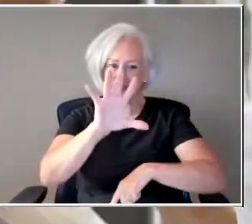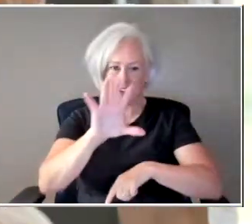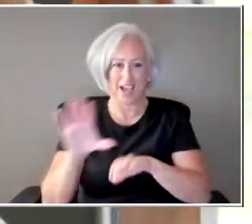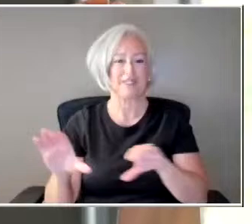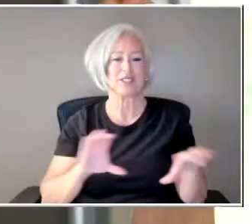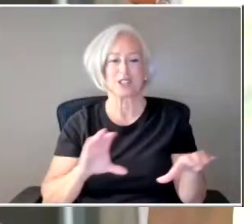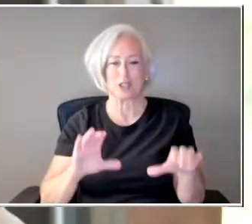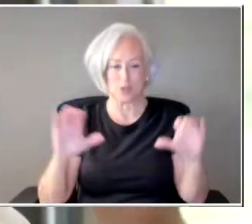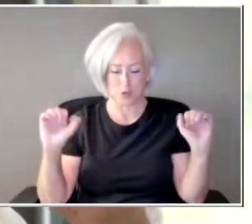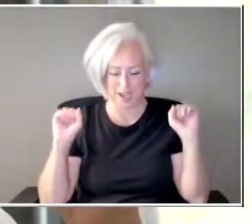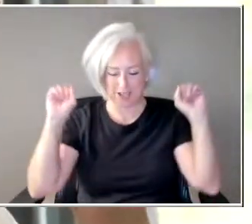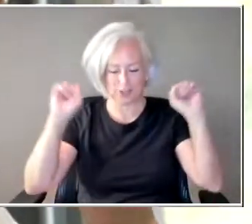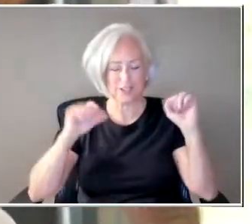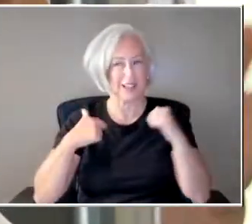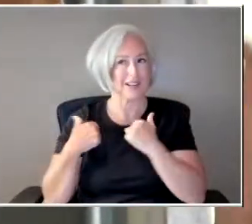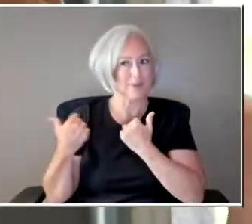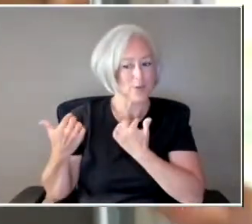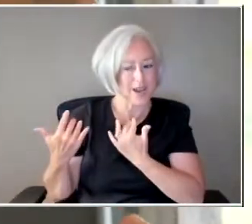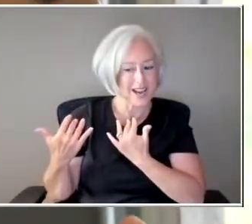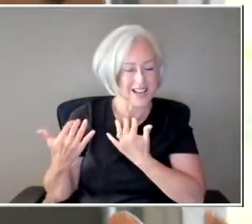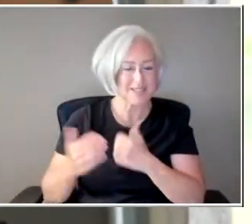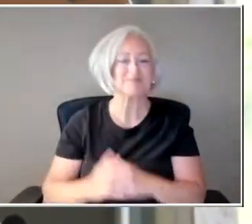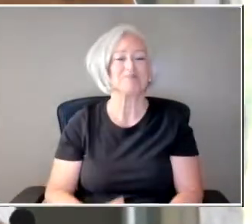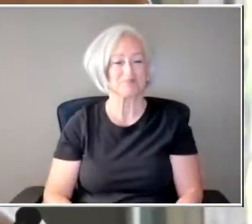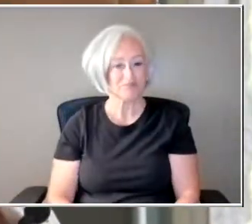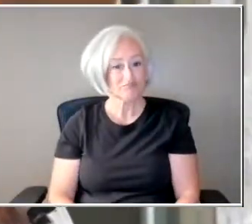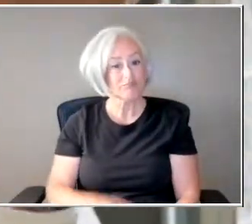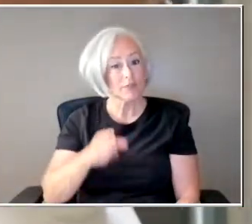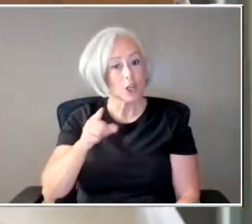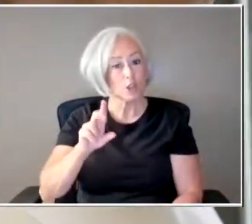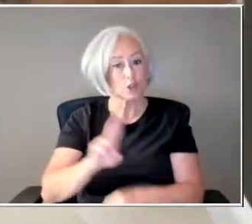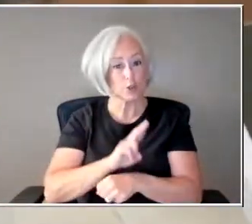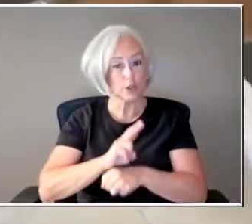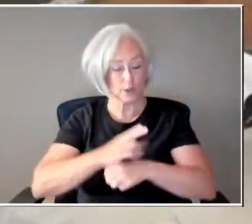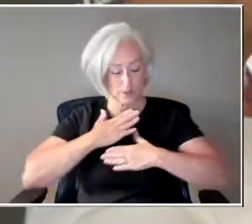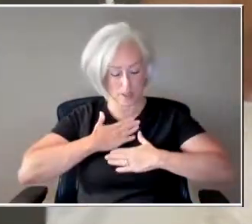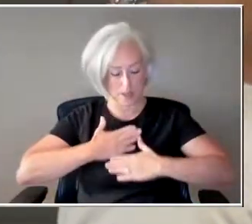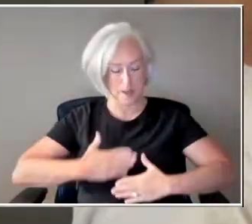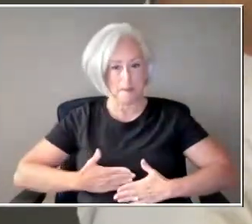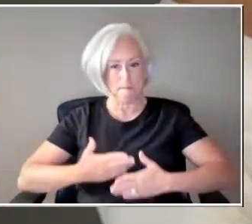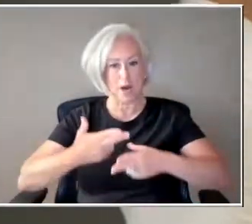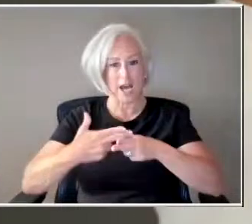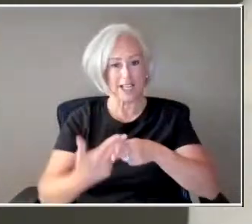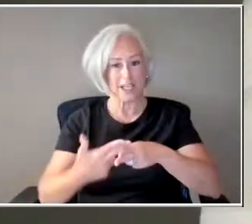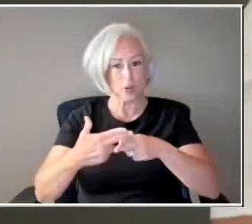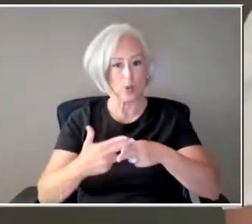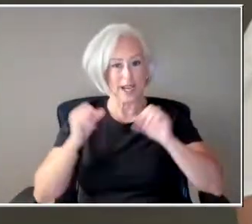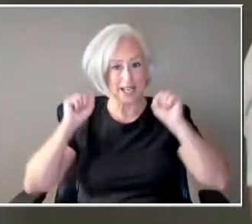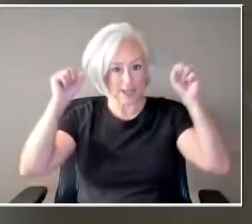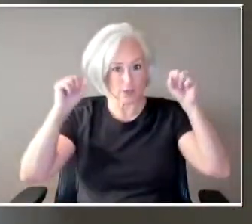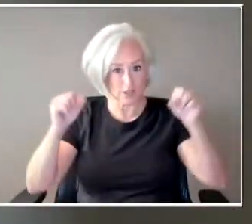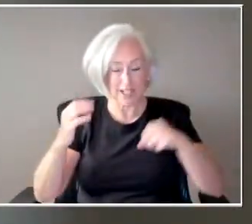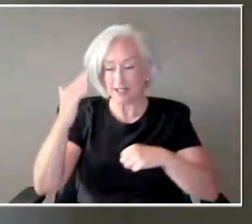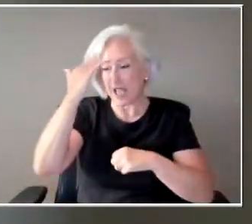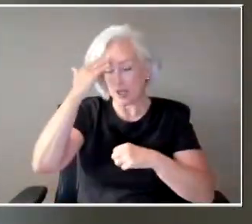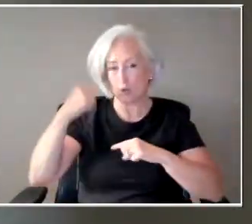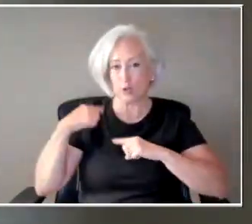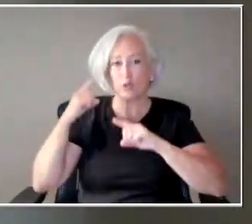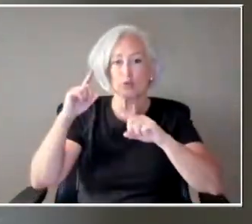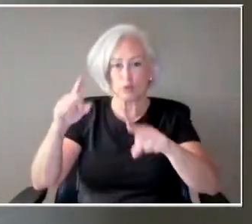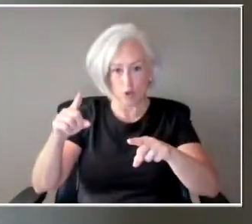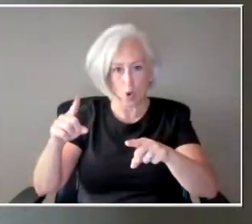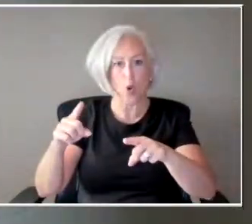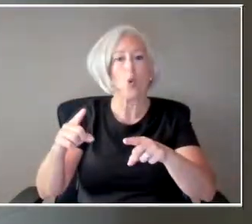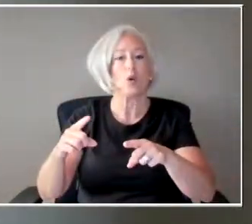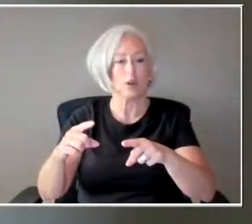for this. You've been waiting. Yes. Okay. Do you use body weight exercise sometimes? I know you go to the gym and you hit the weights, but like when you're out and, you know,